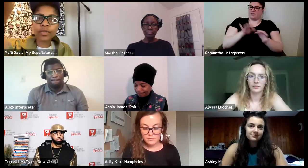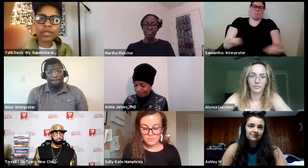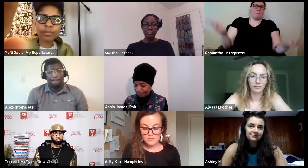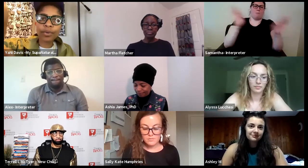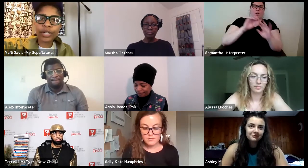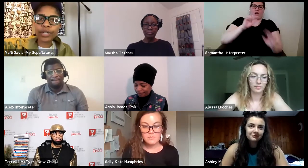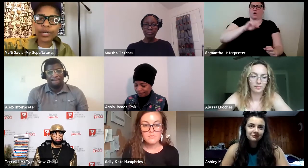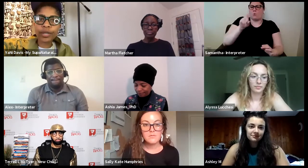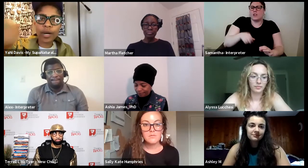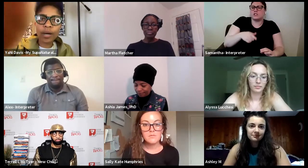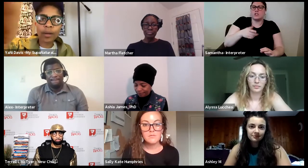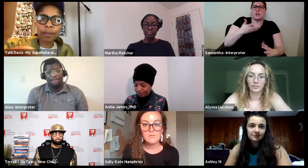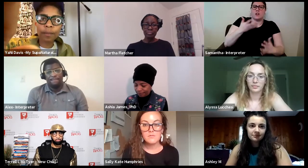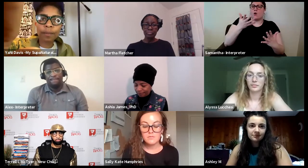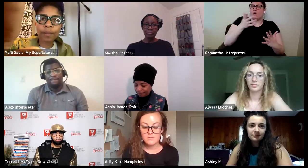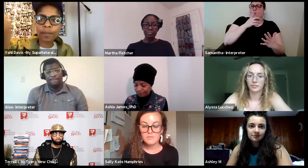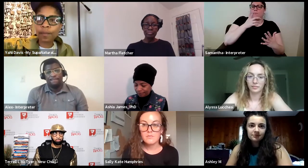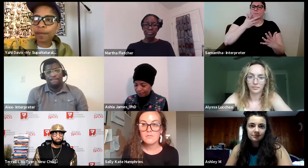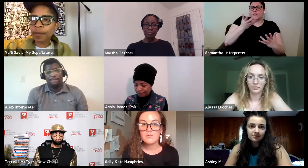That feels important.